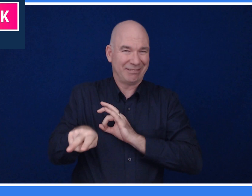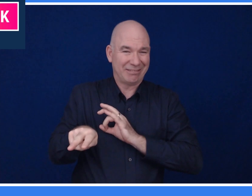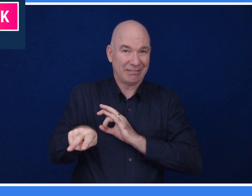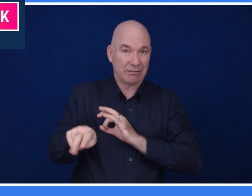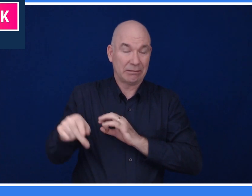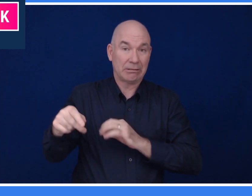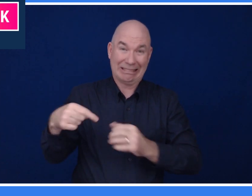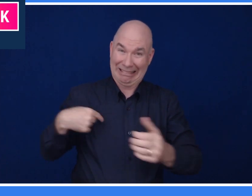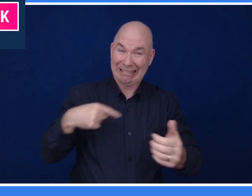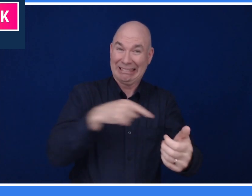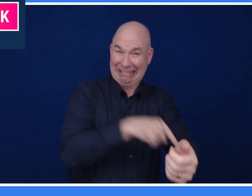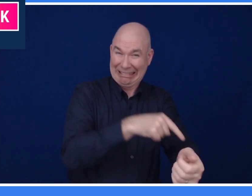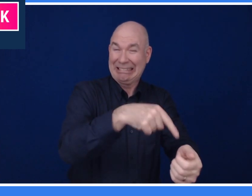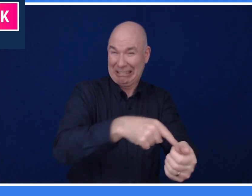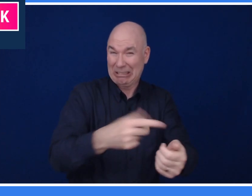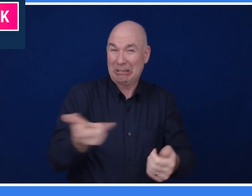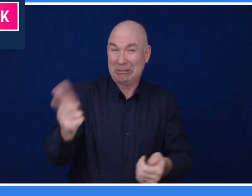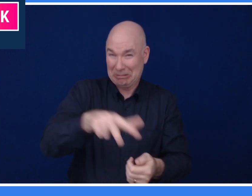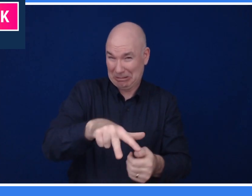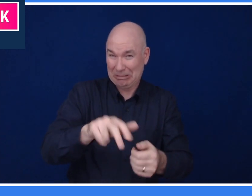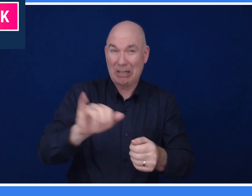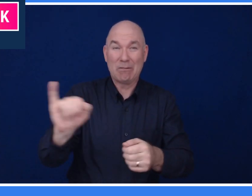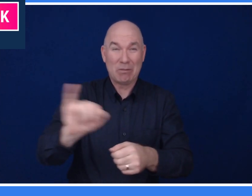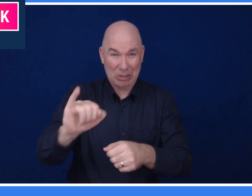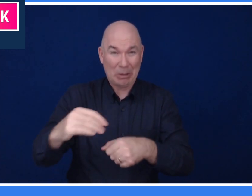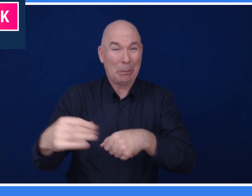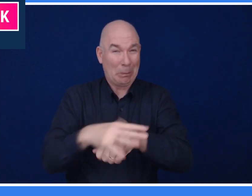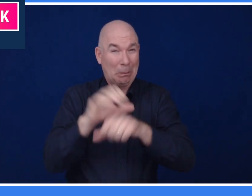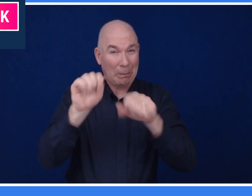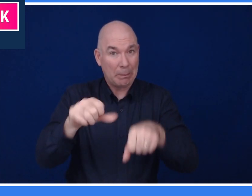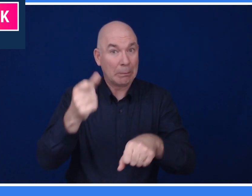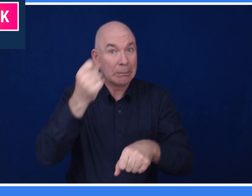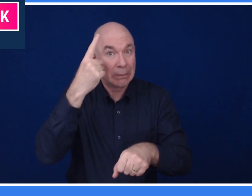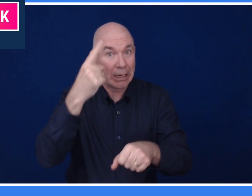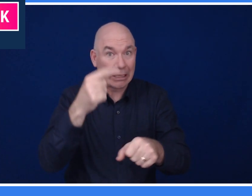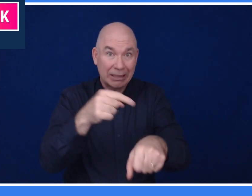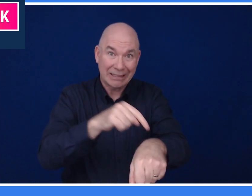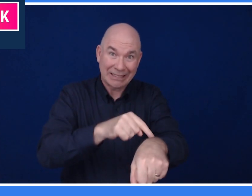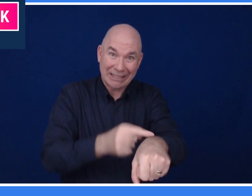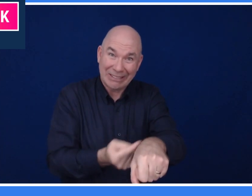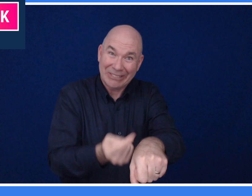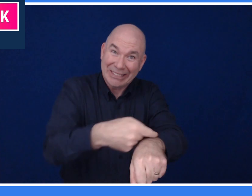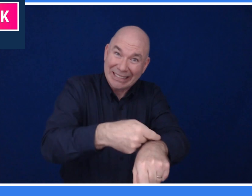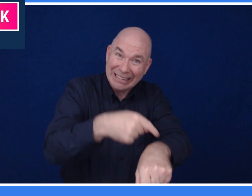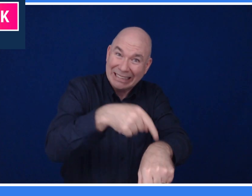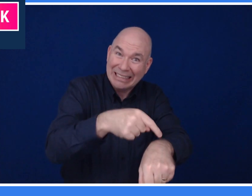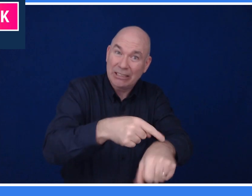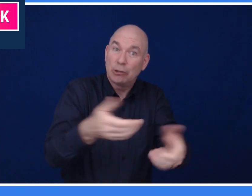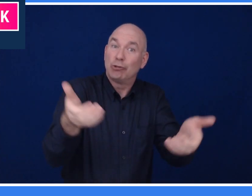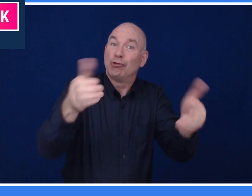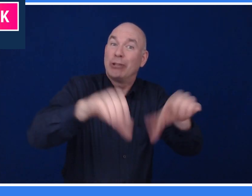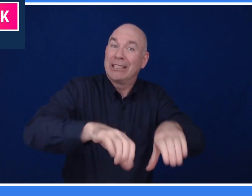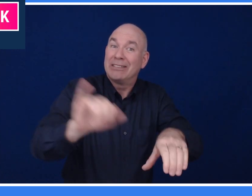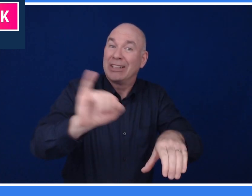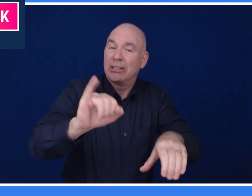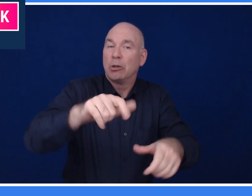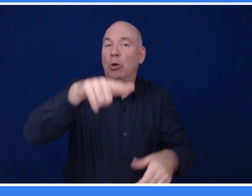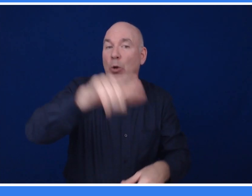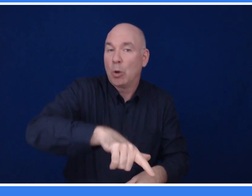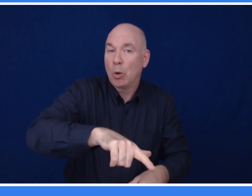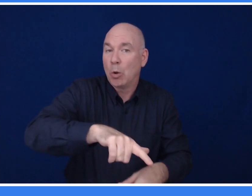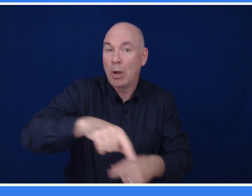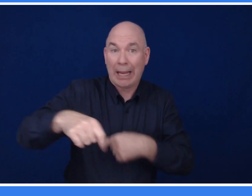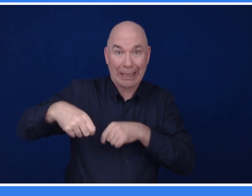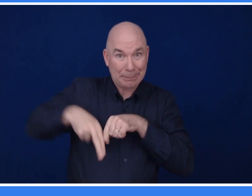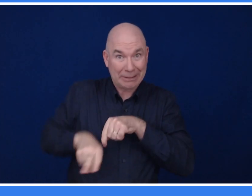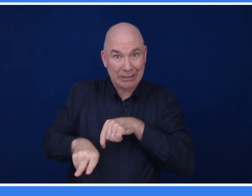type can get an infection. Fistulas have the lowest risk of infection, and central venous catheters have the highest risk of infection.